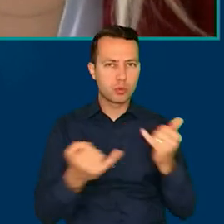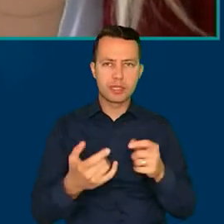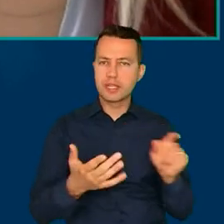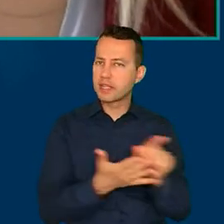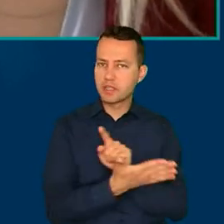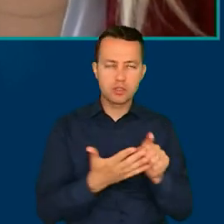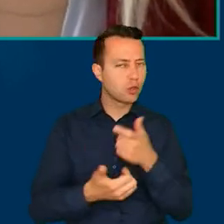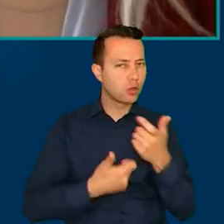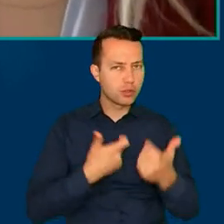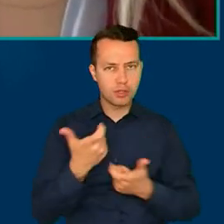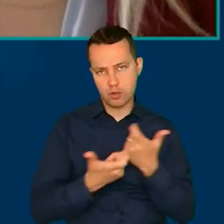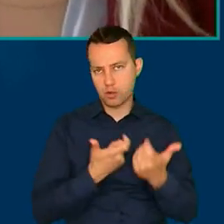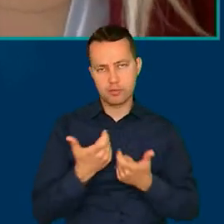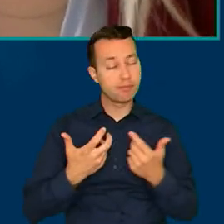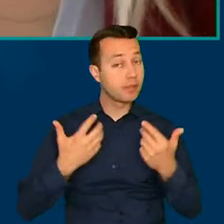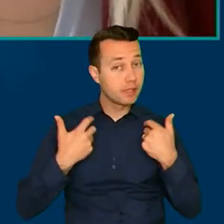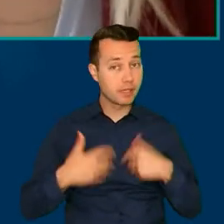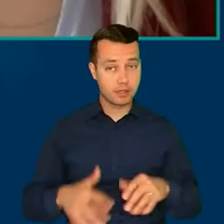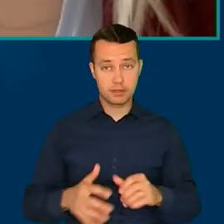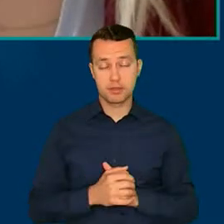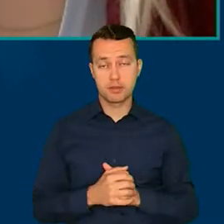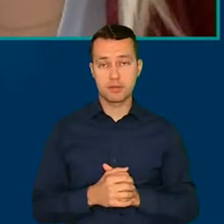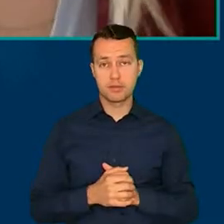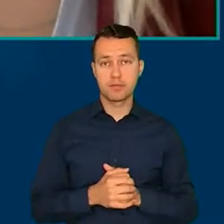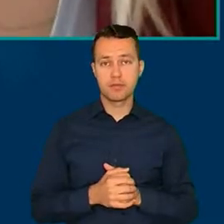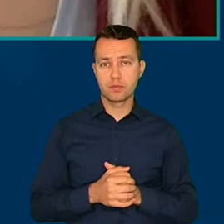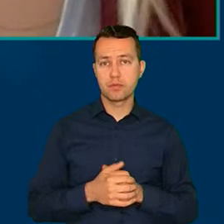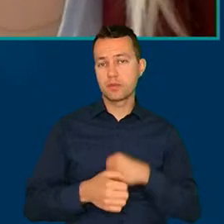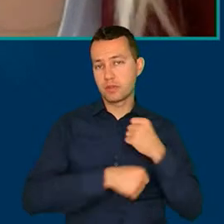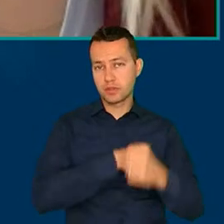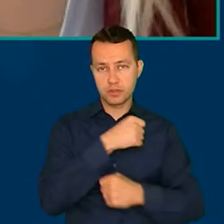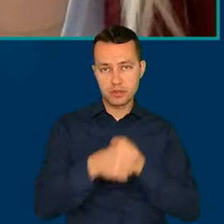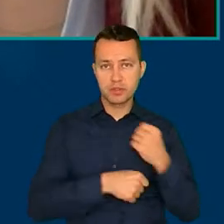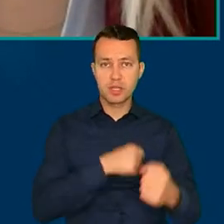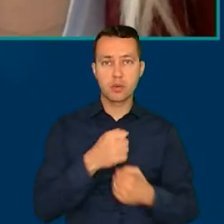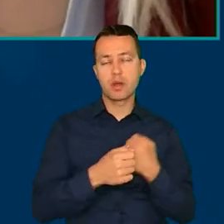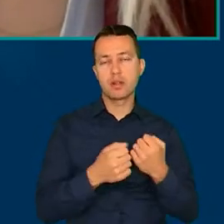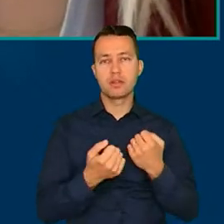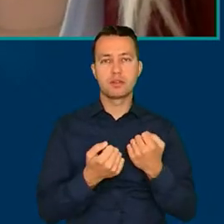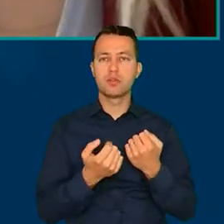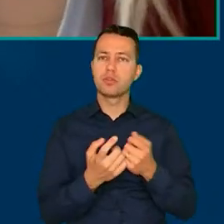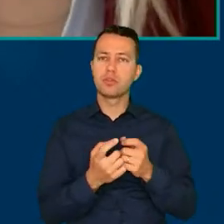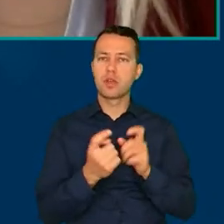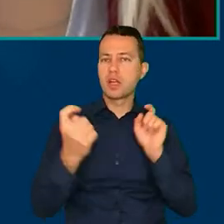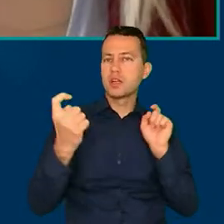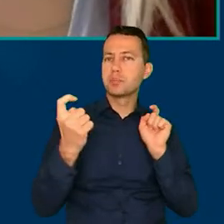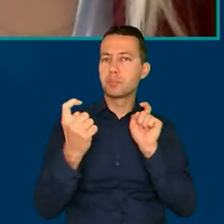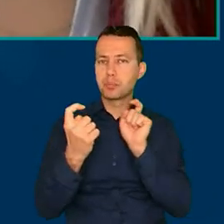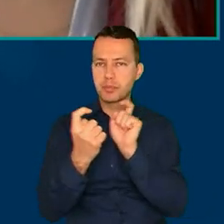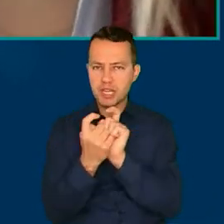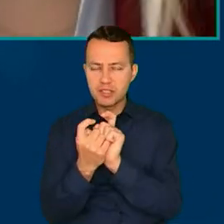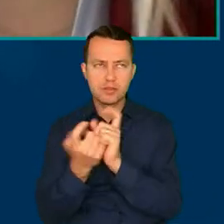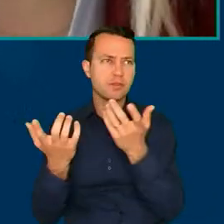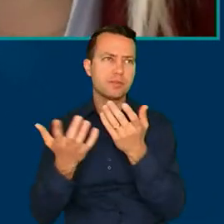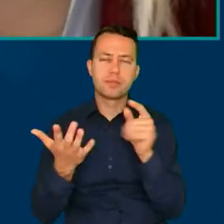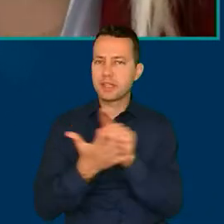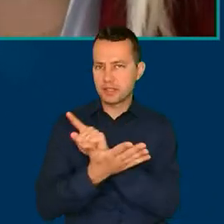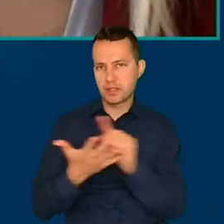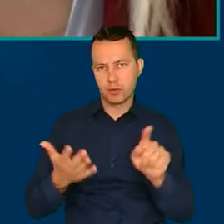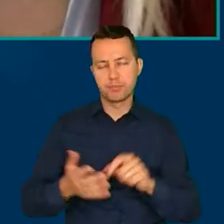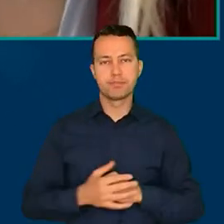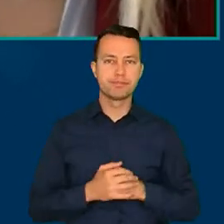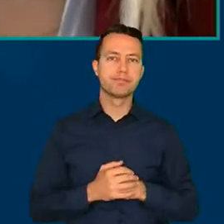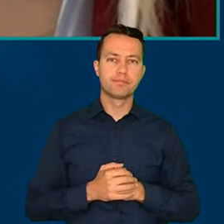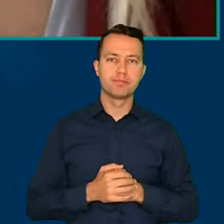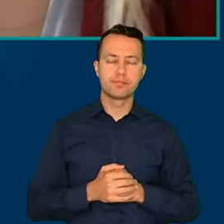please. I wanted to just give you an overview of all the different type of legislation being discussed or that's already been introduced at